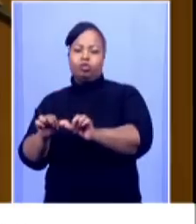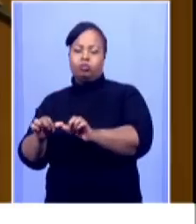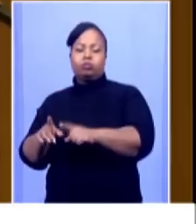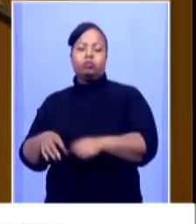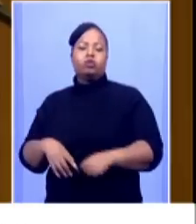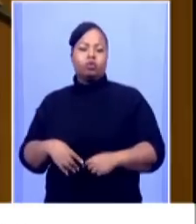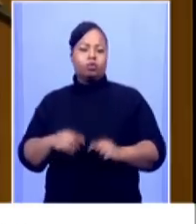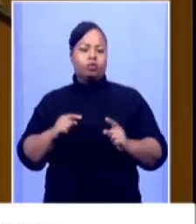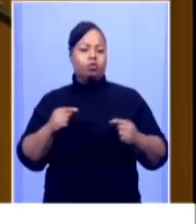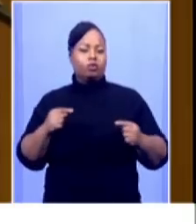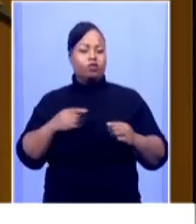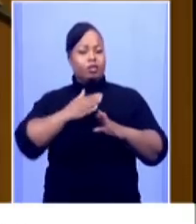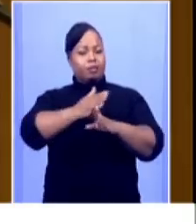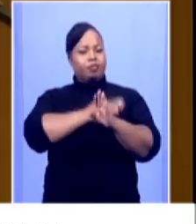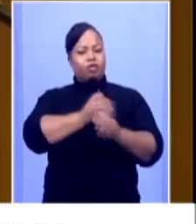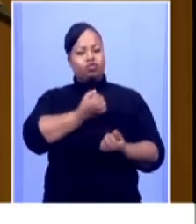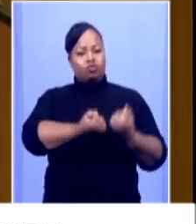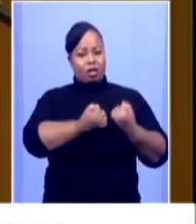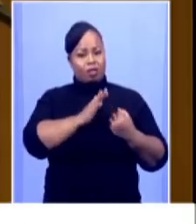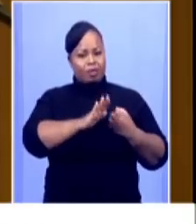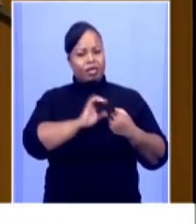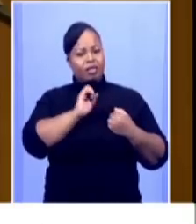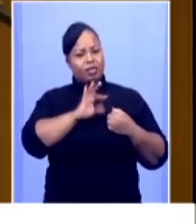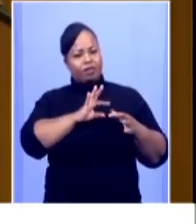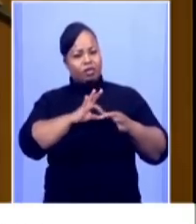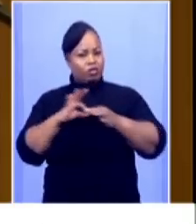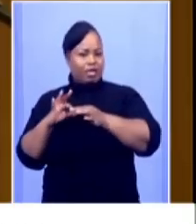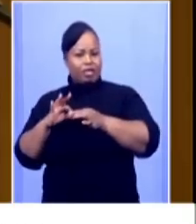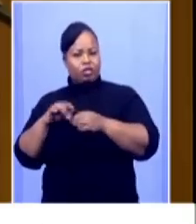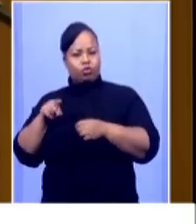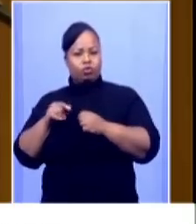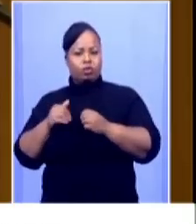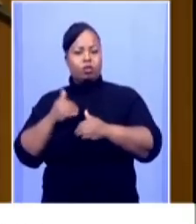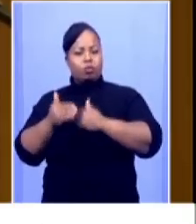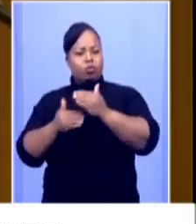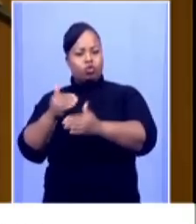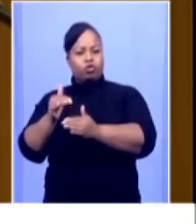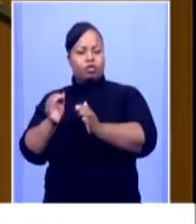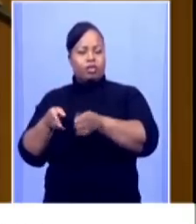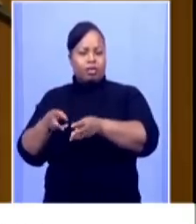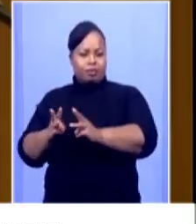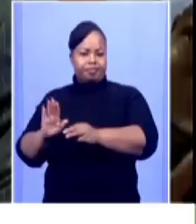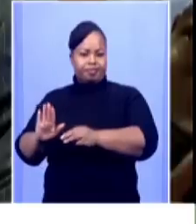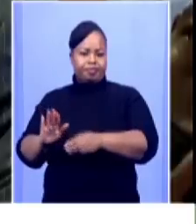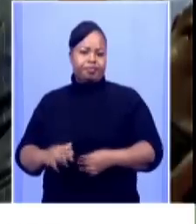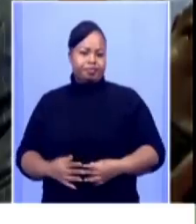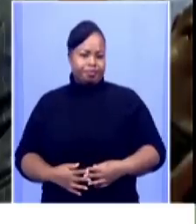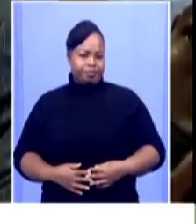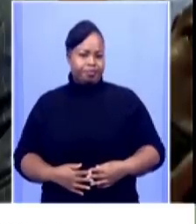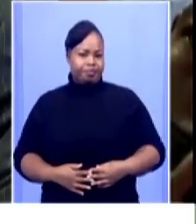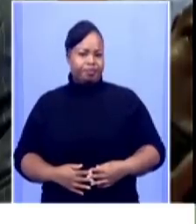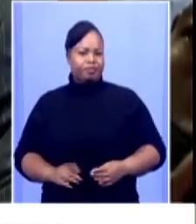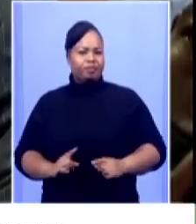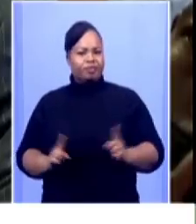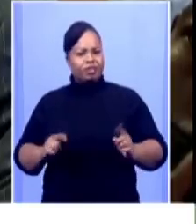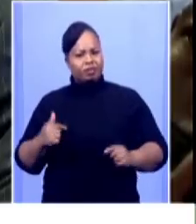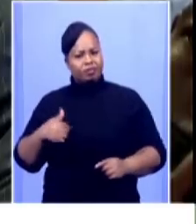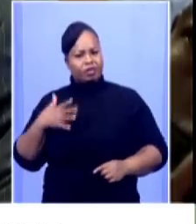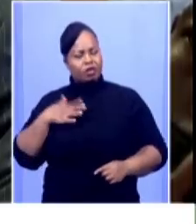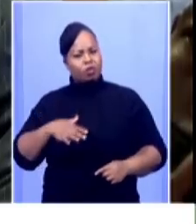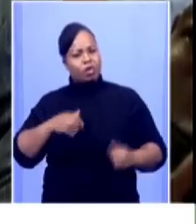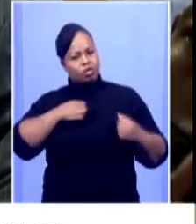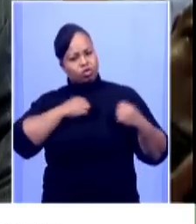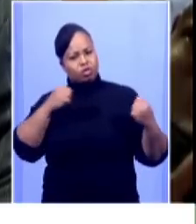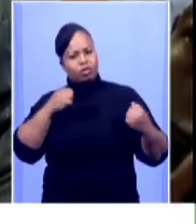pre-trial as long as it relates to procedural aspects. But I do want to disclose